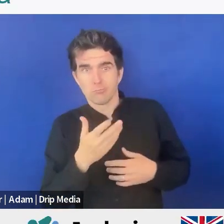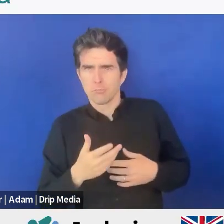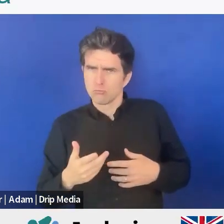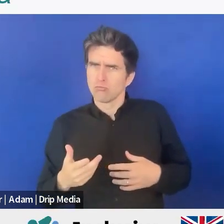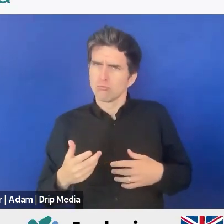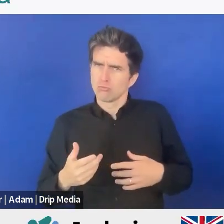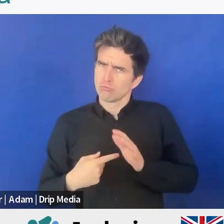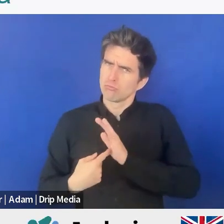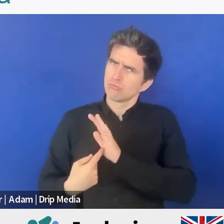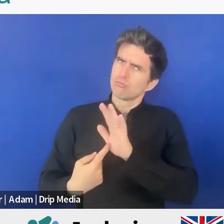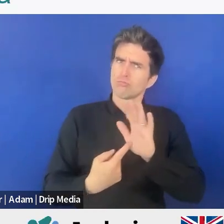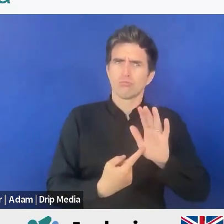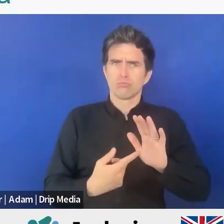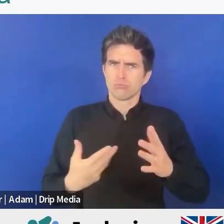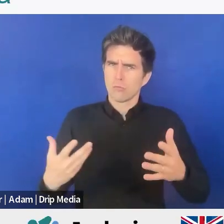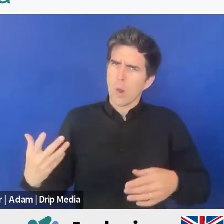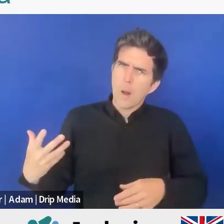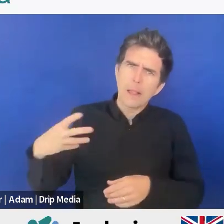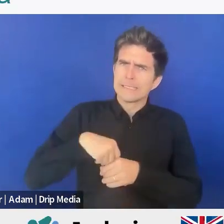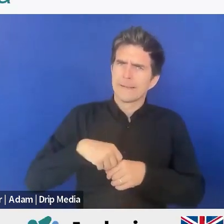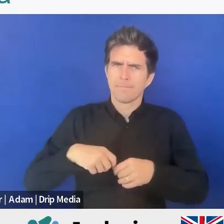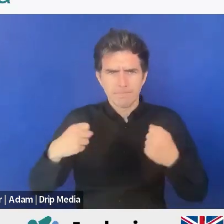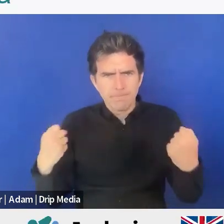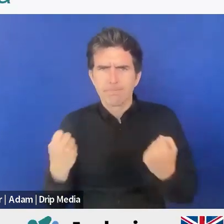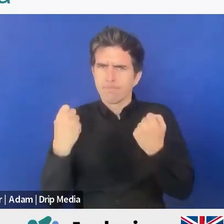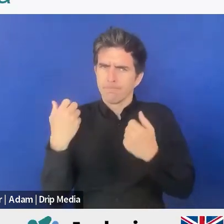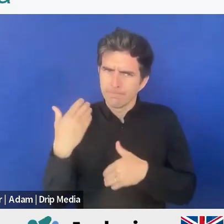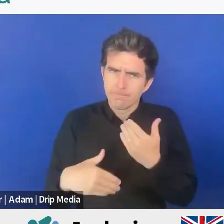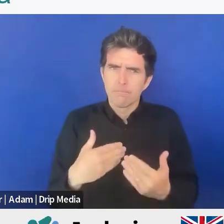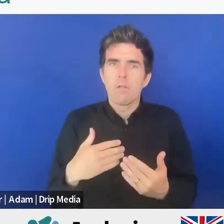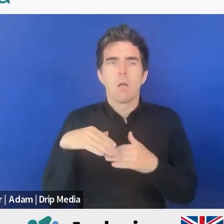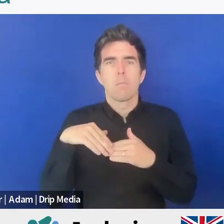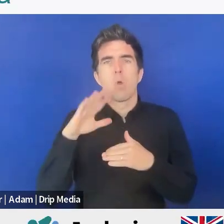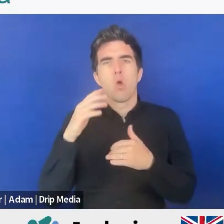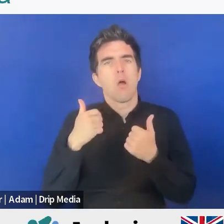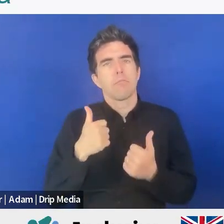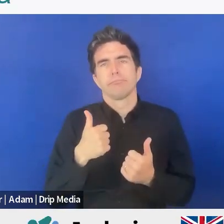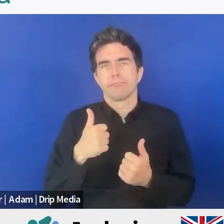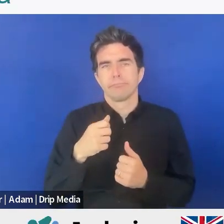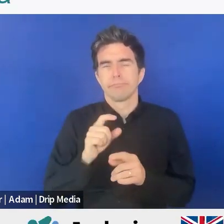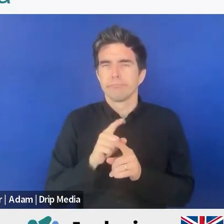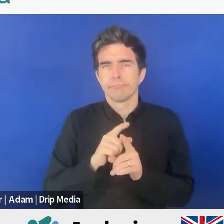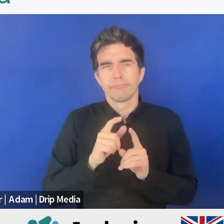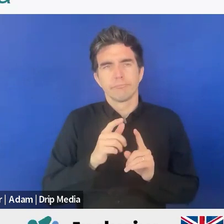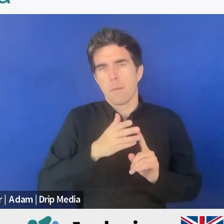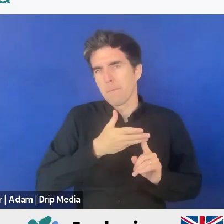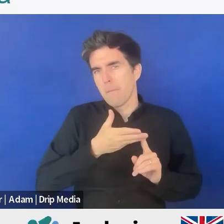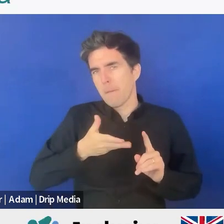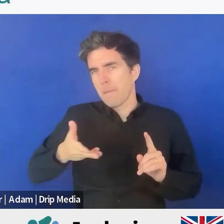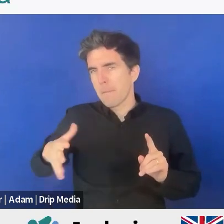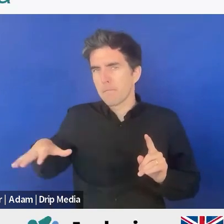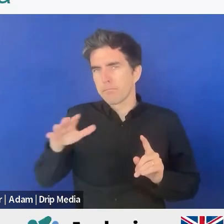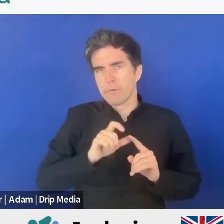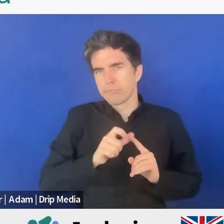further makes it easier for the community to follow. And in the same way, if the leaders work or speak in a